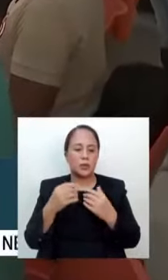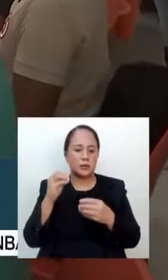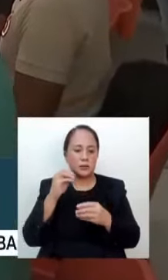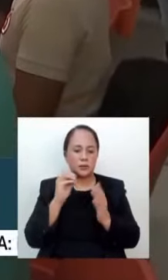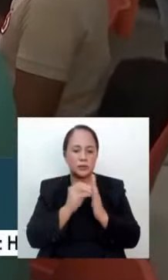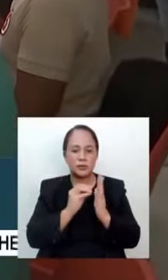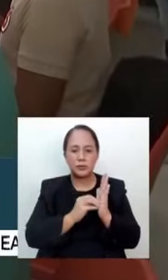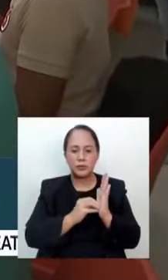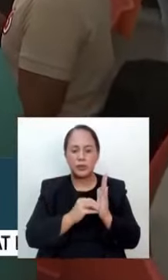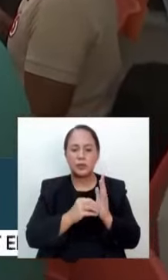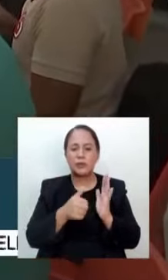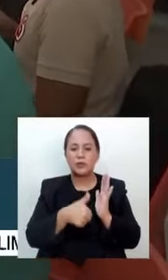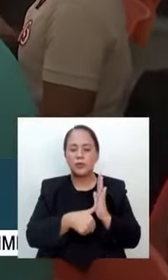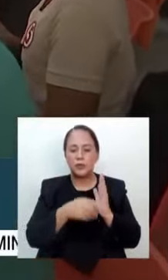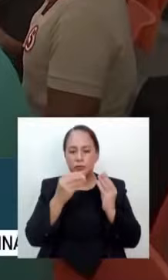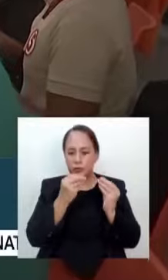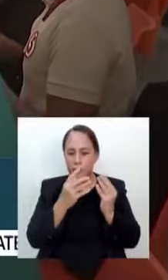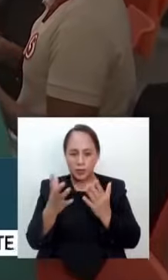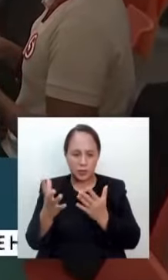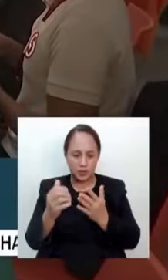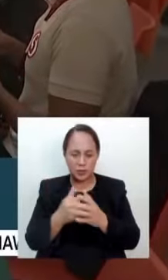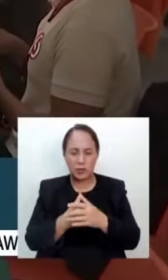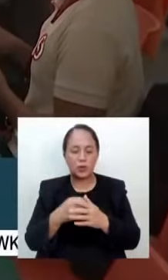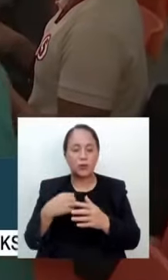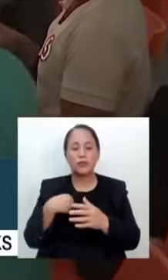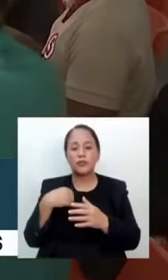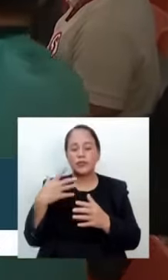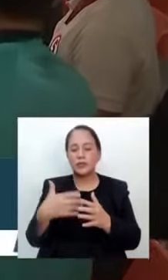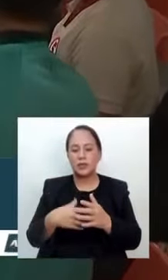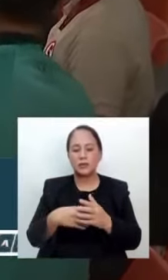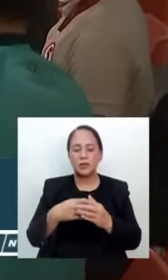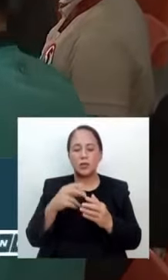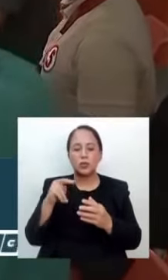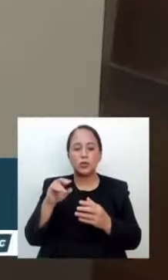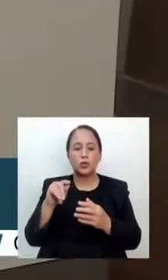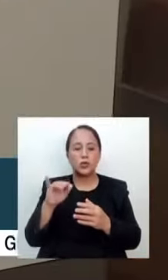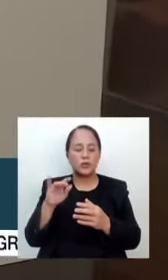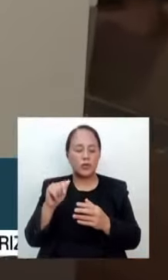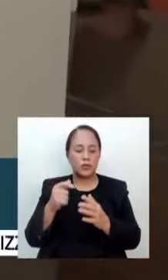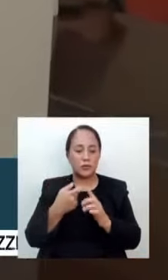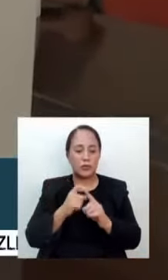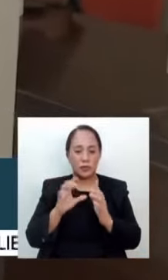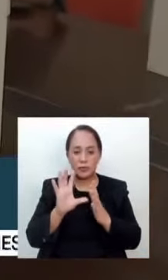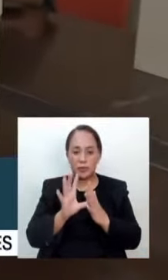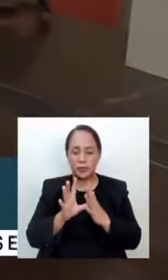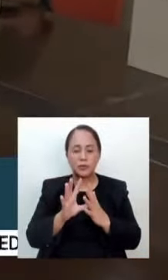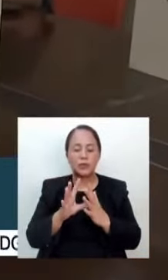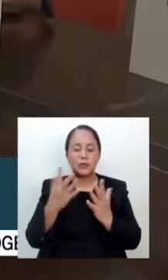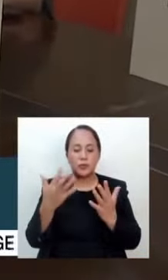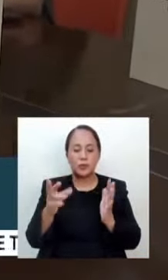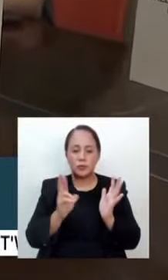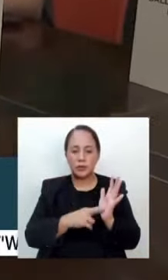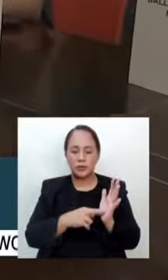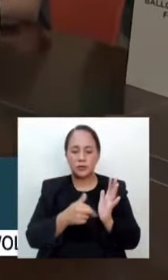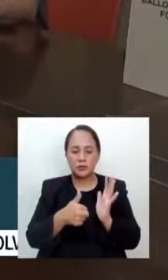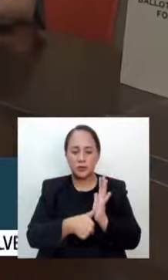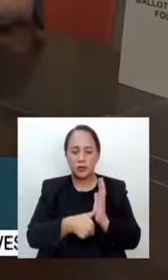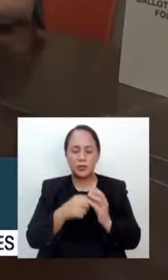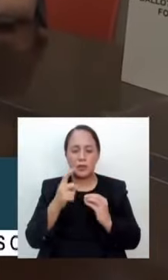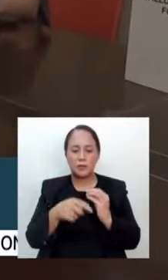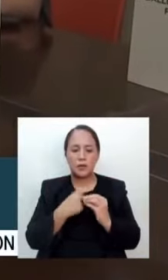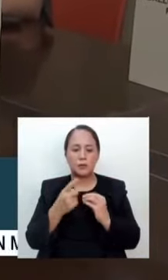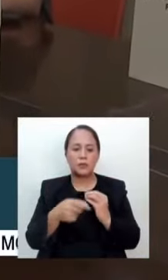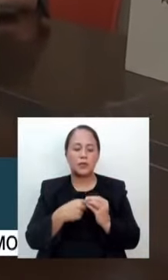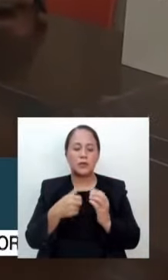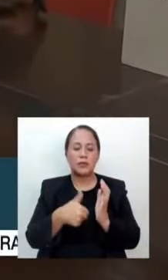voter information. This is the voter, this is the official notification from the Commission on Elections to all registered voters about their